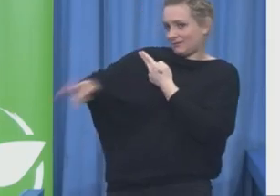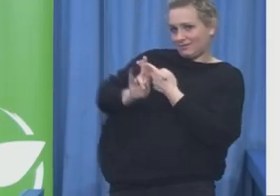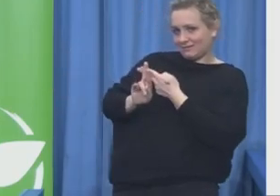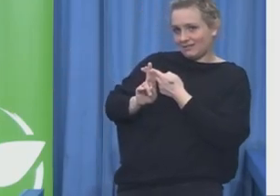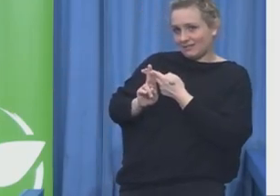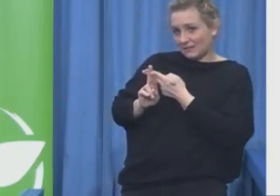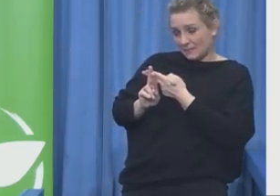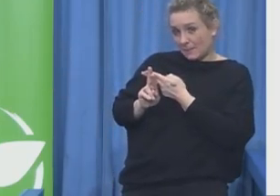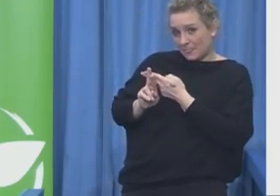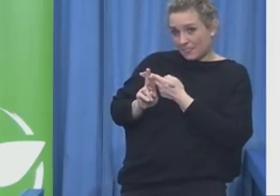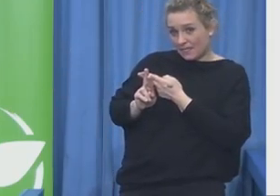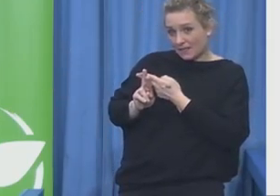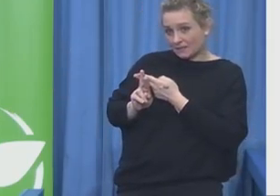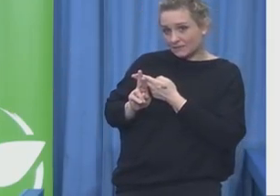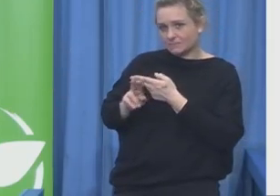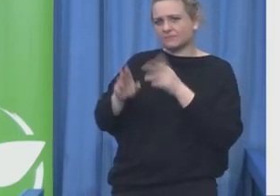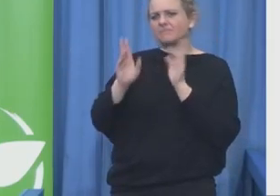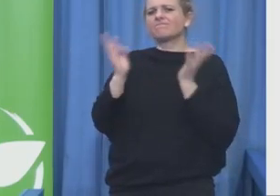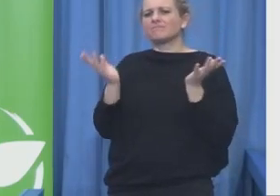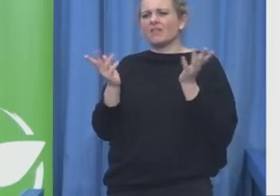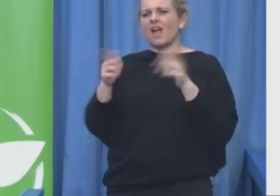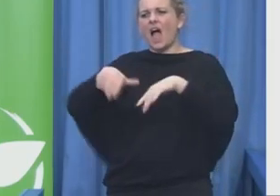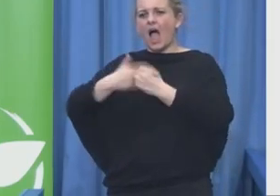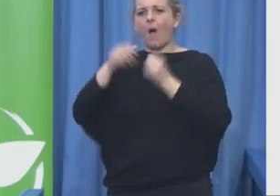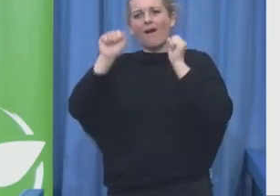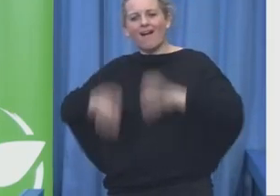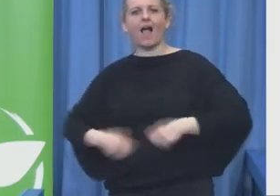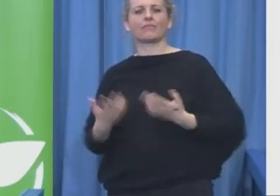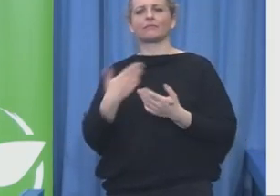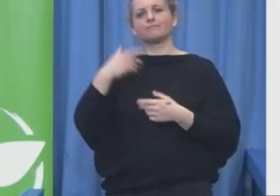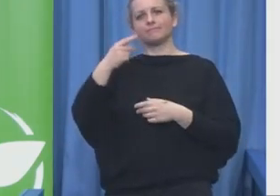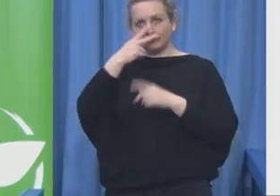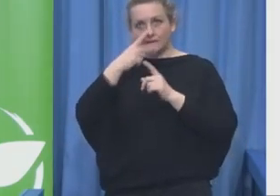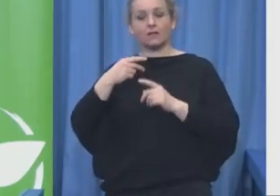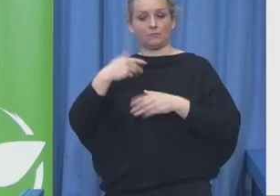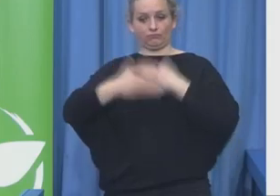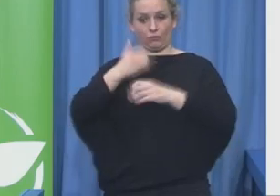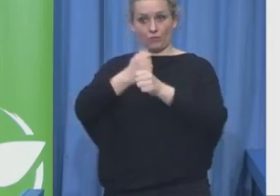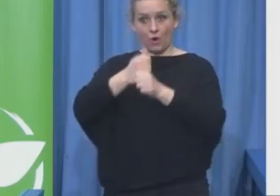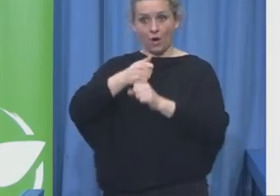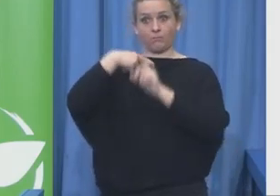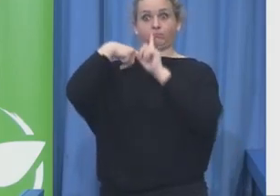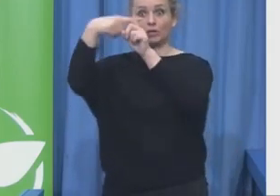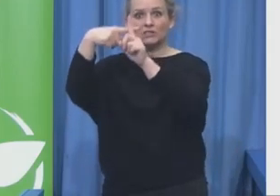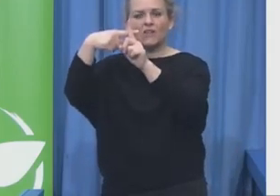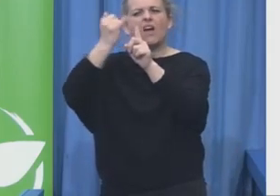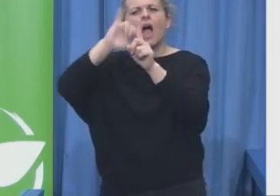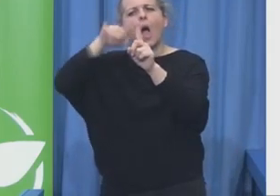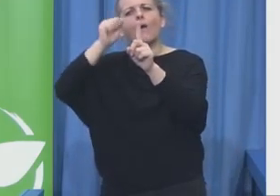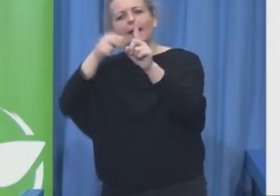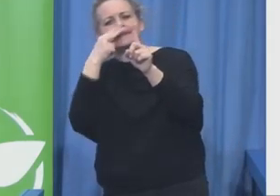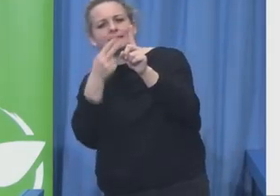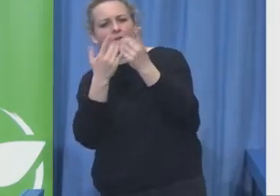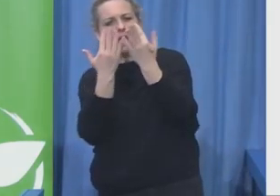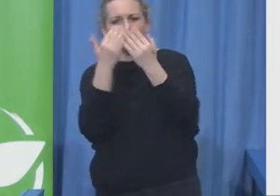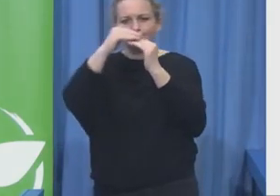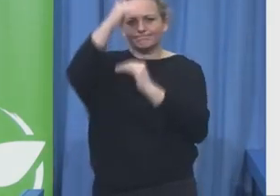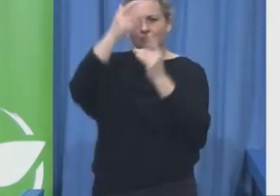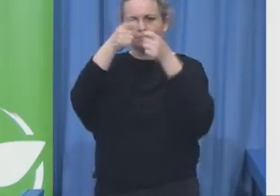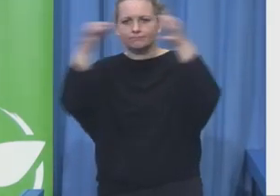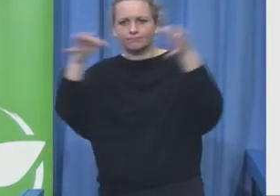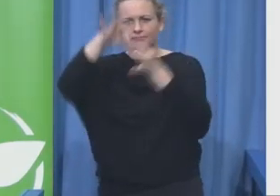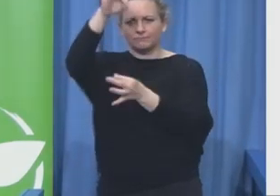your work? If it worked, if it didn't work, and what is a success for you? I think some of you have also very defined criteria